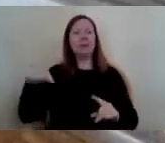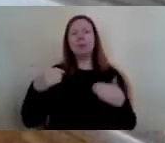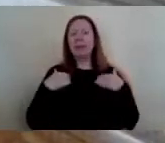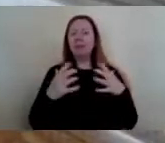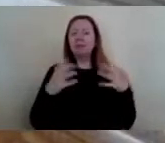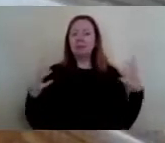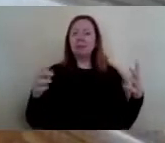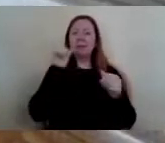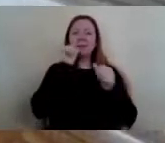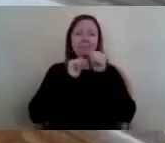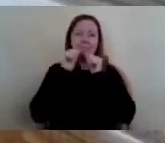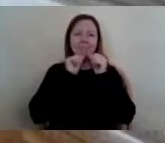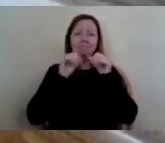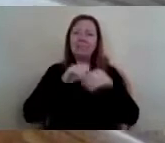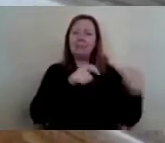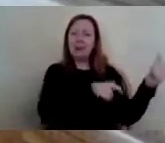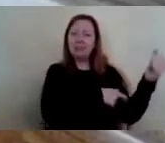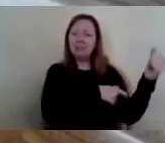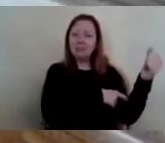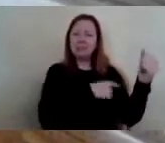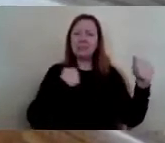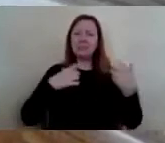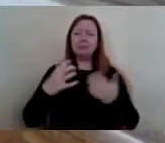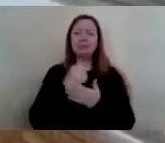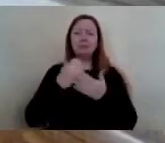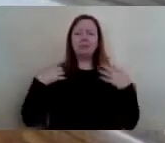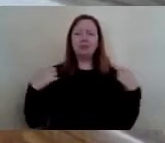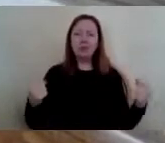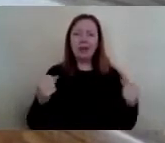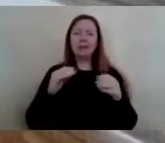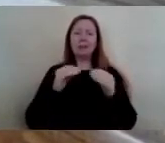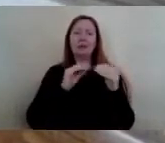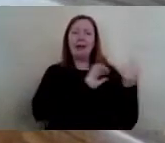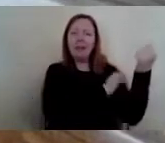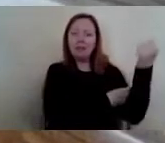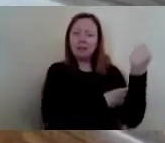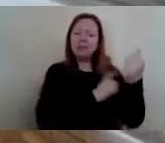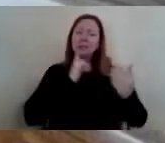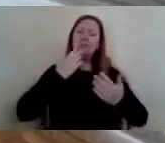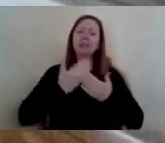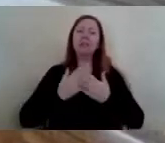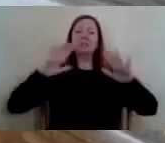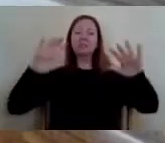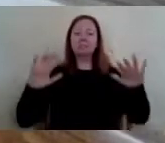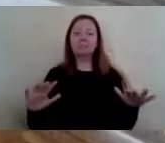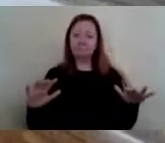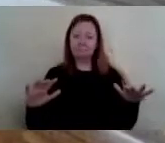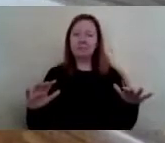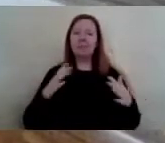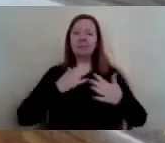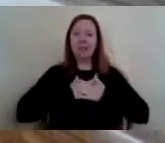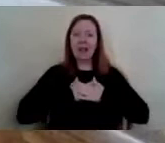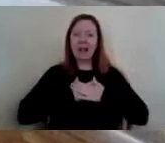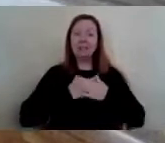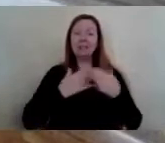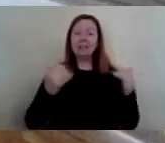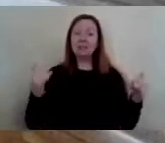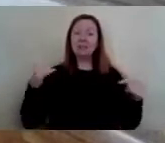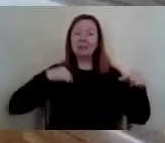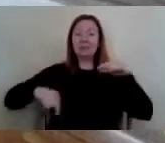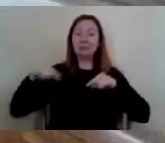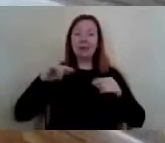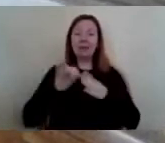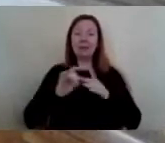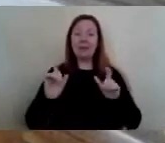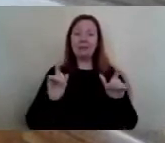much endurance in those muscles as we gain strength and energy. So it's really good to kind of take a moment to relax. So we're actually gonna go back to that